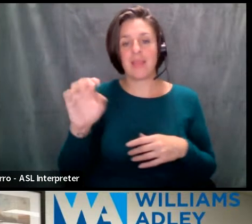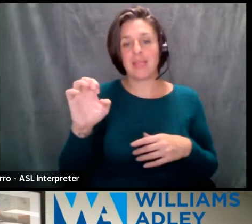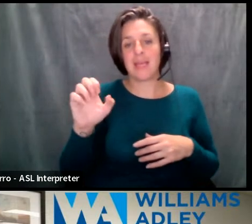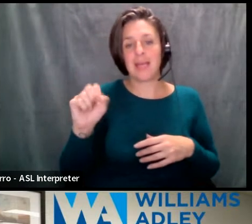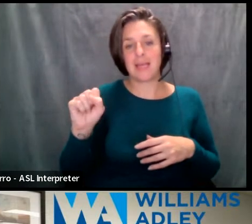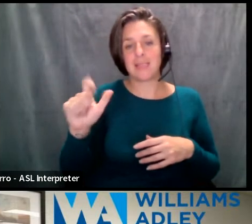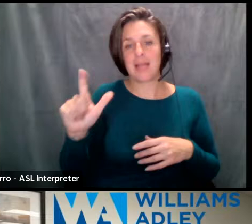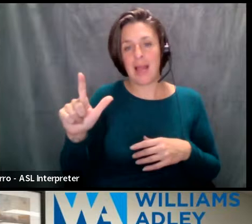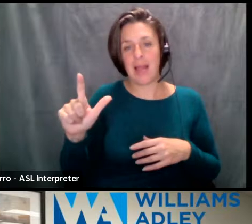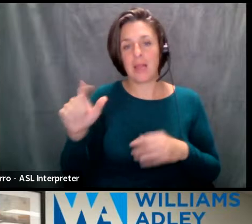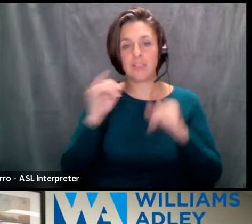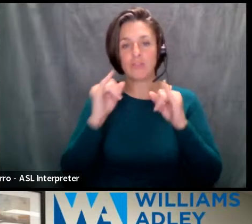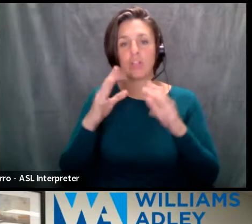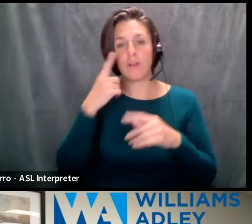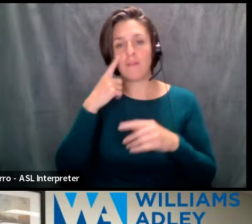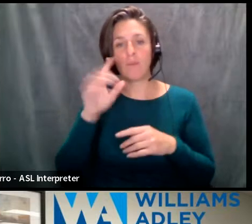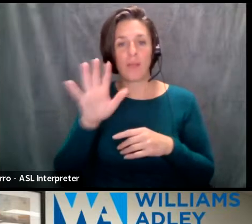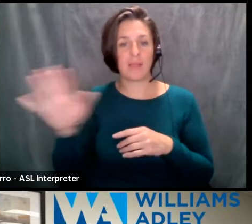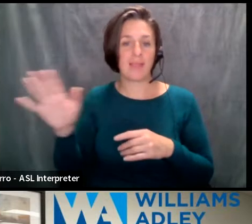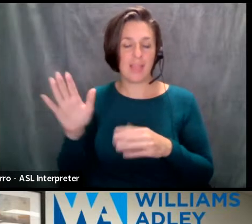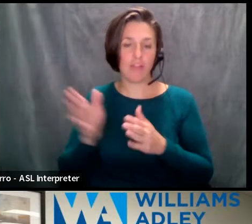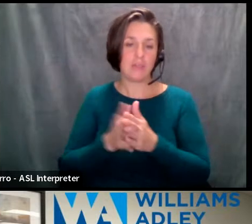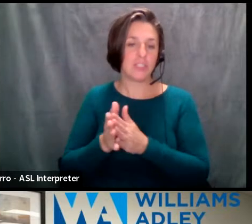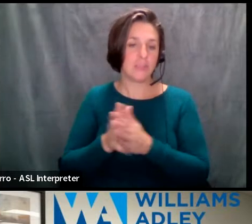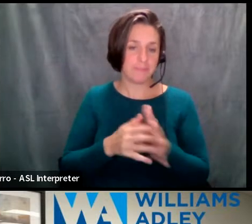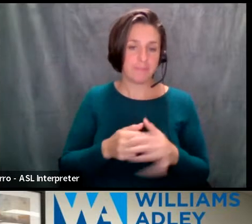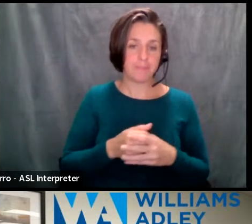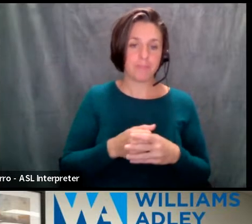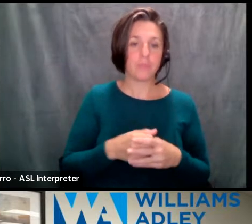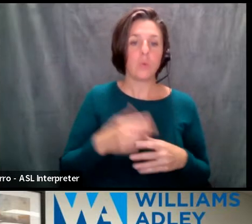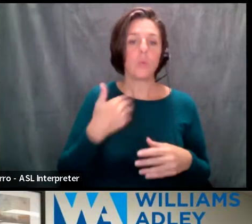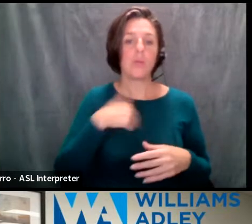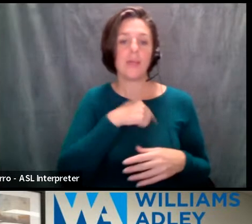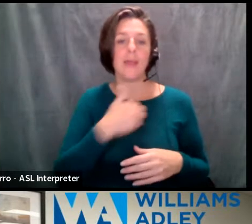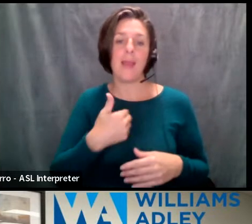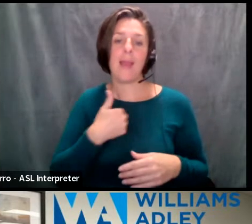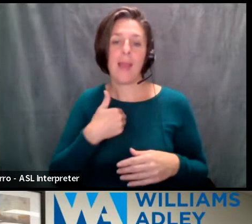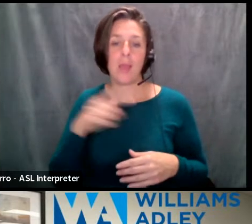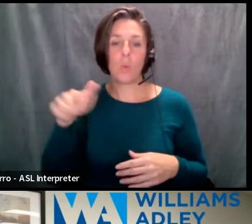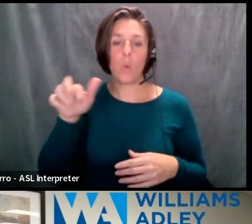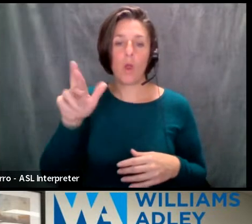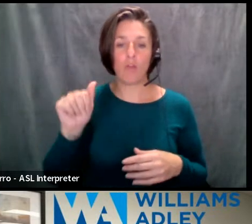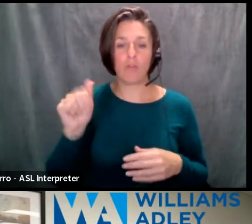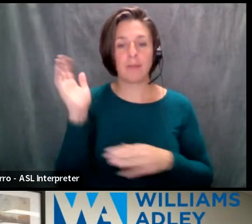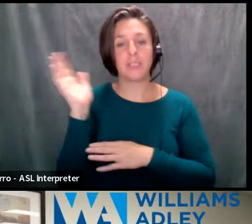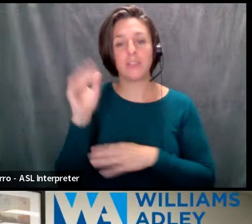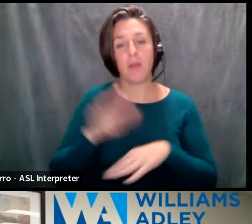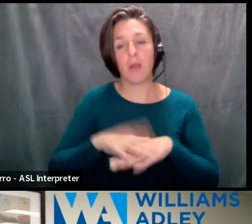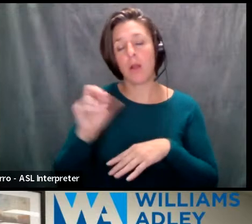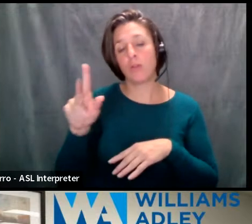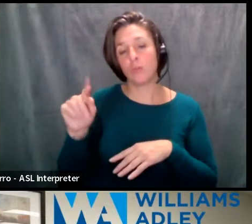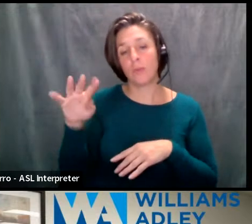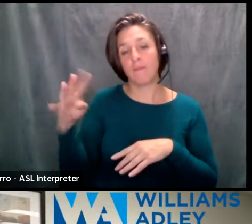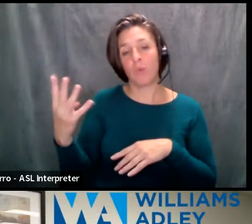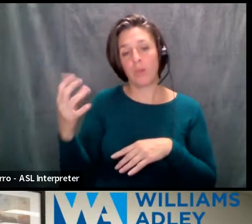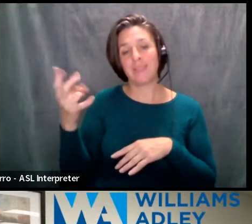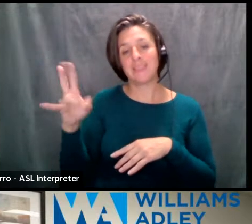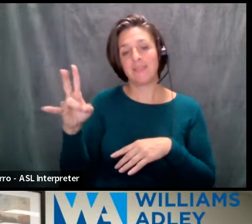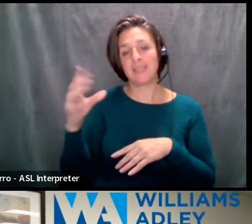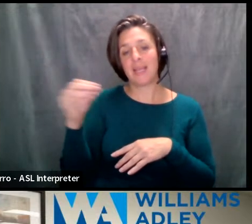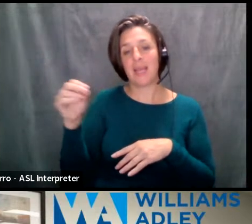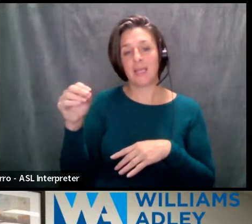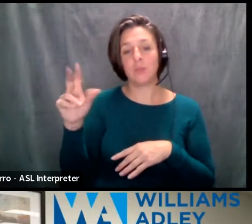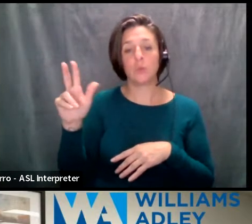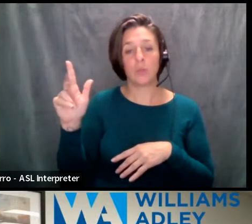for their initiative. We had Cora presentations on October 4th, 17th, and the 23rd.